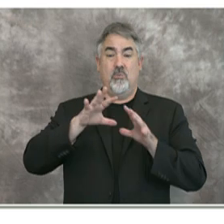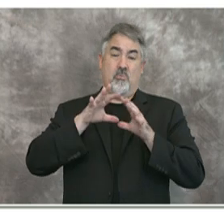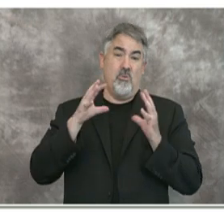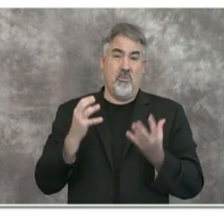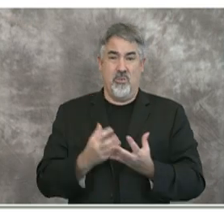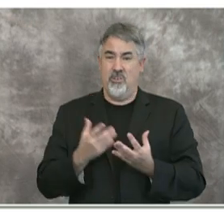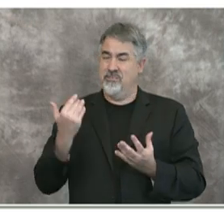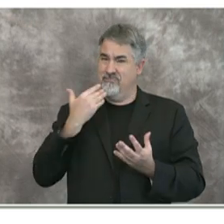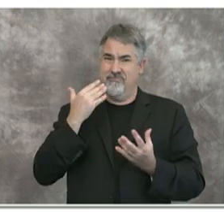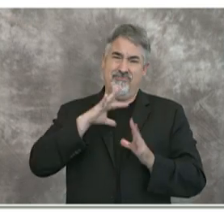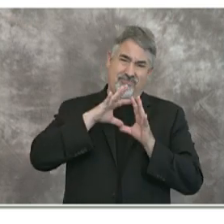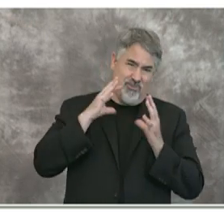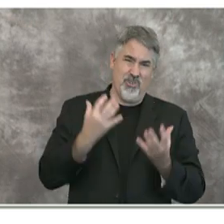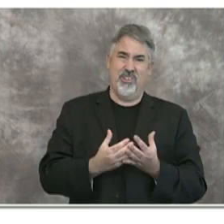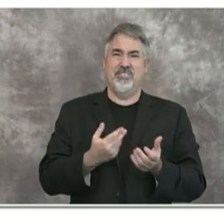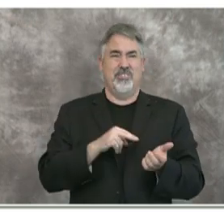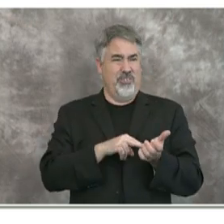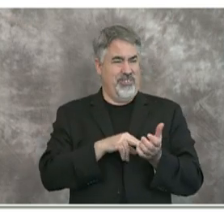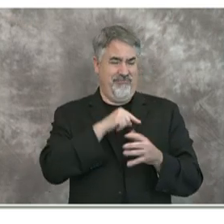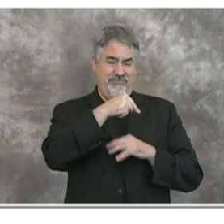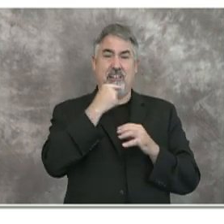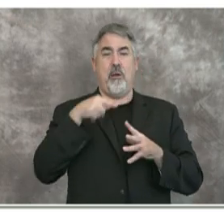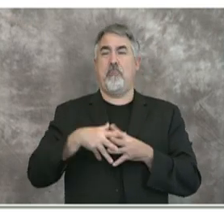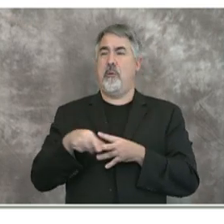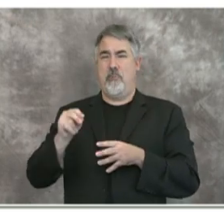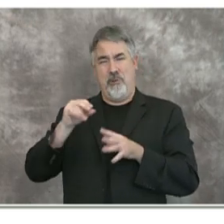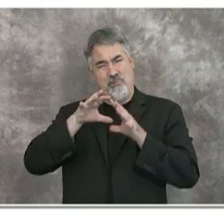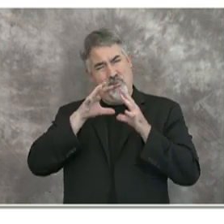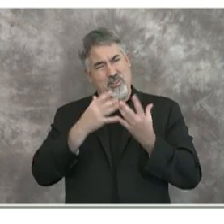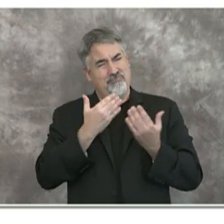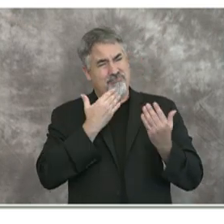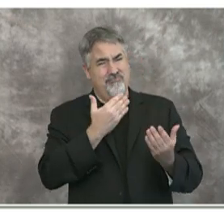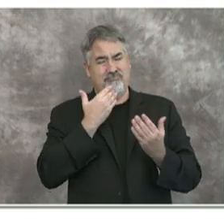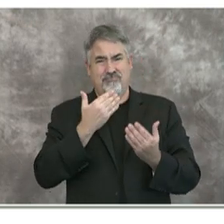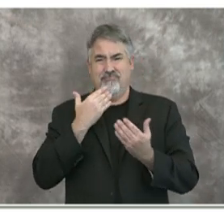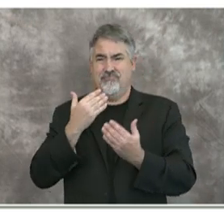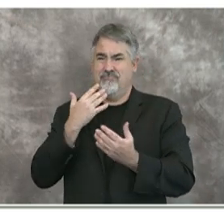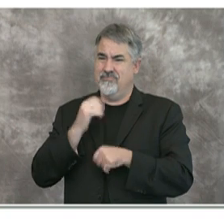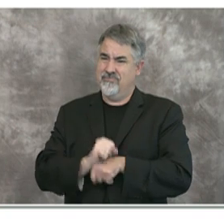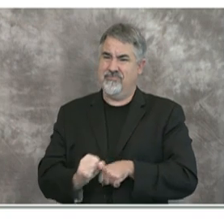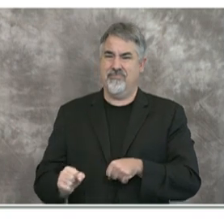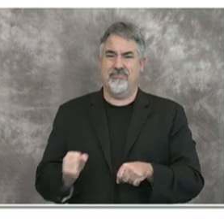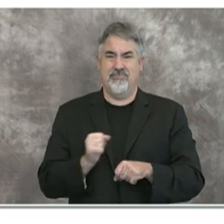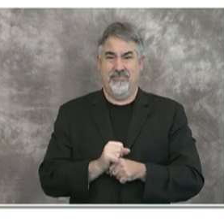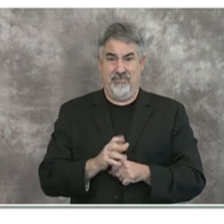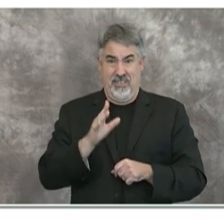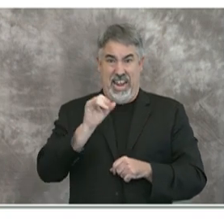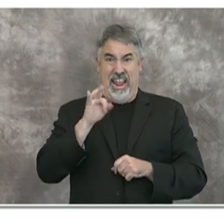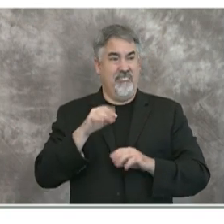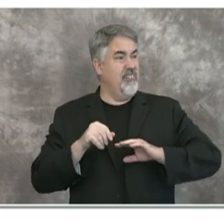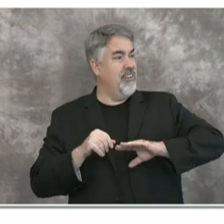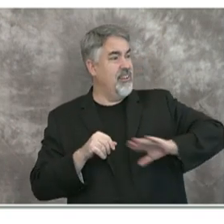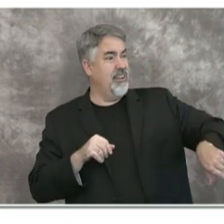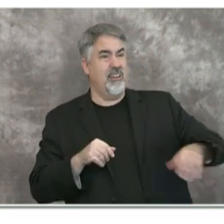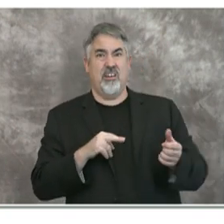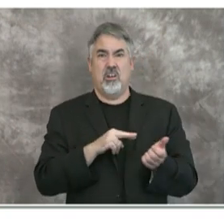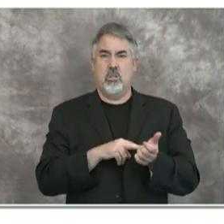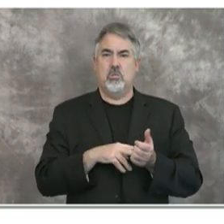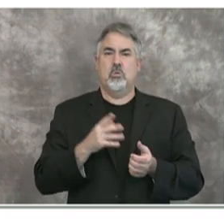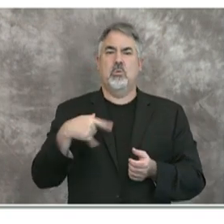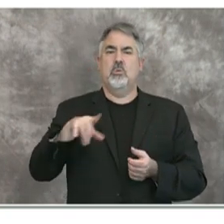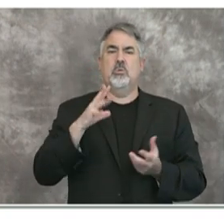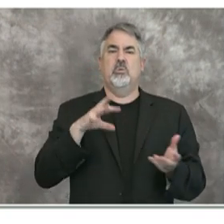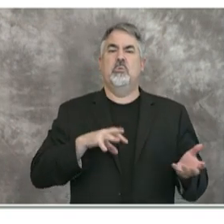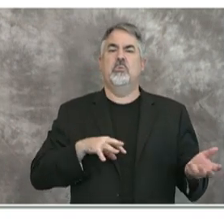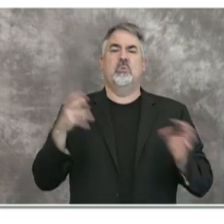an imperative part of the region's COVID-19 response, and without them, we would not be able to provide care to